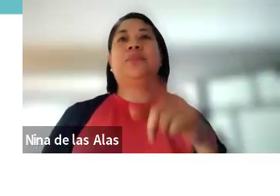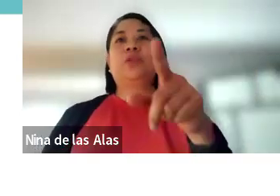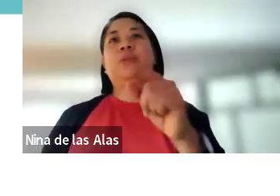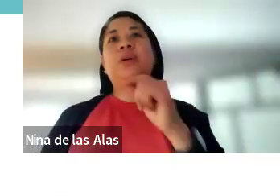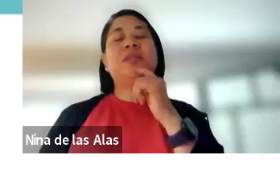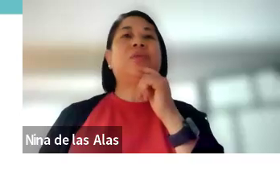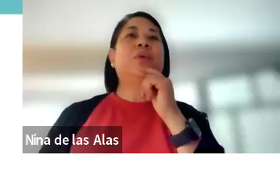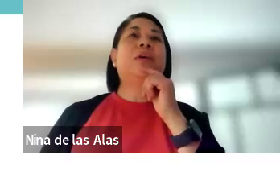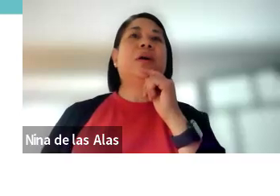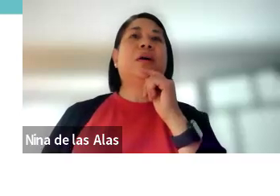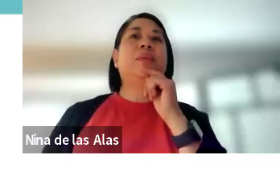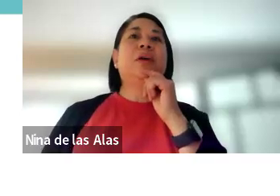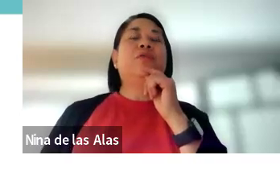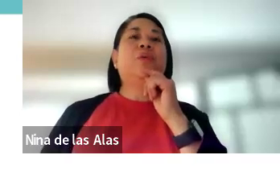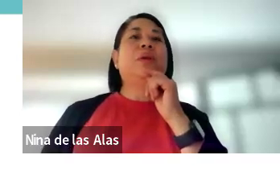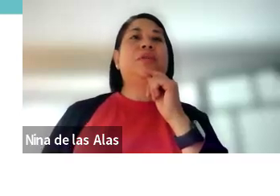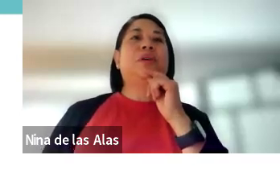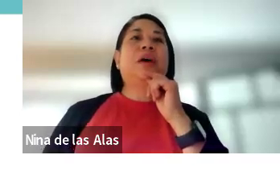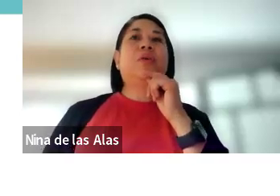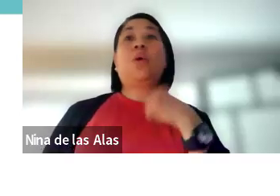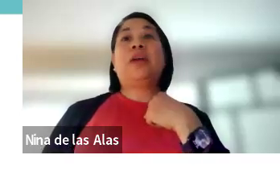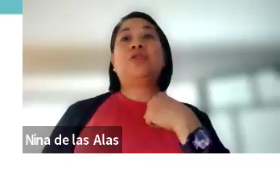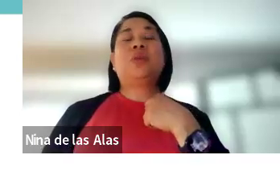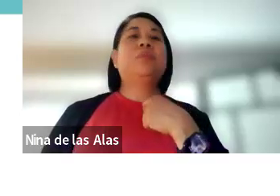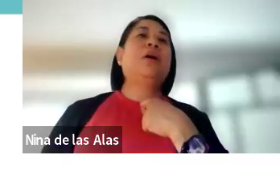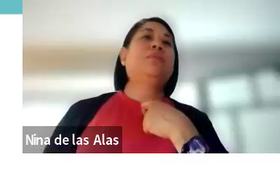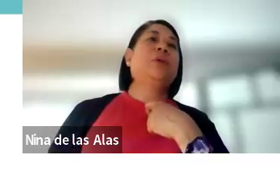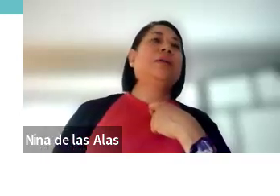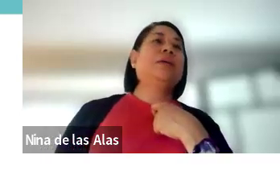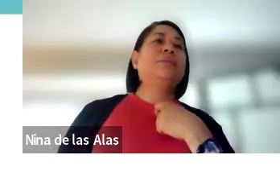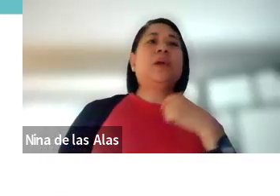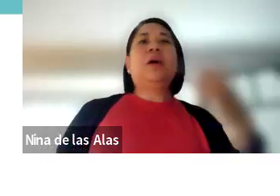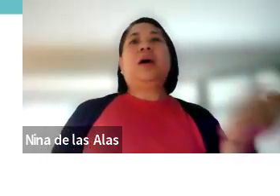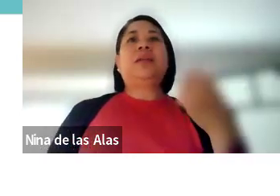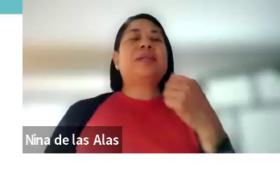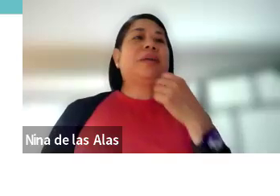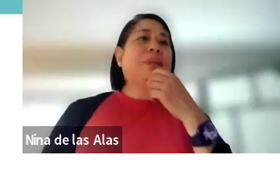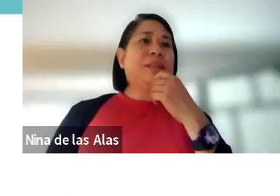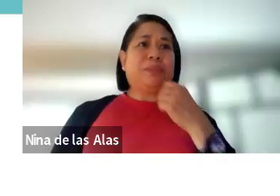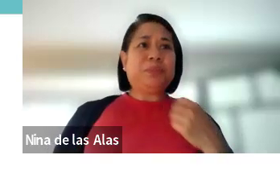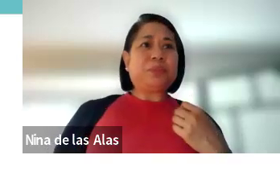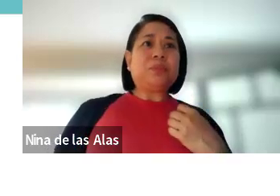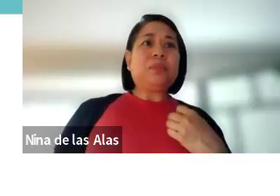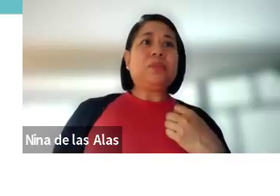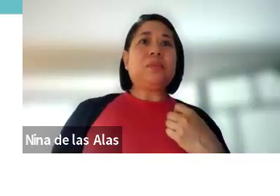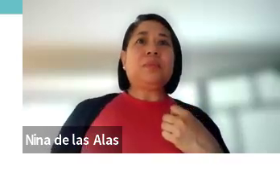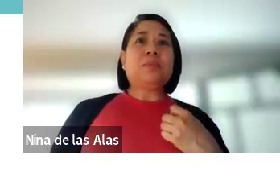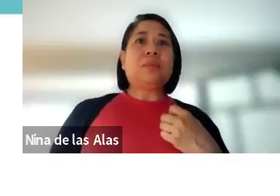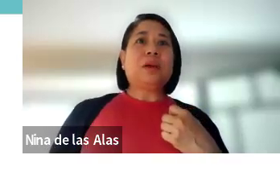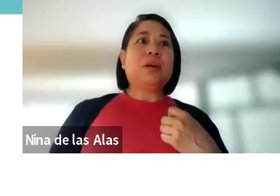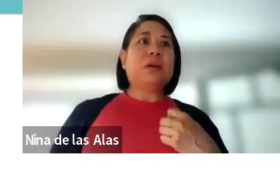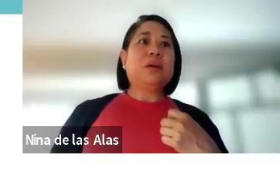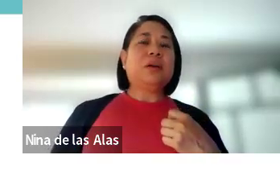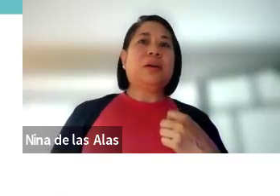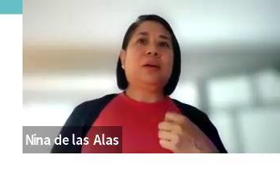can through this, and we can forward that or answer them directly. Next slide, please.